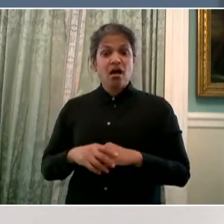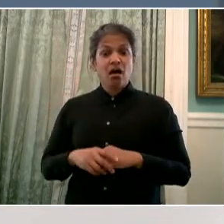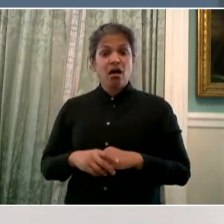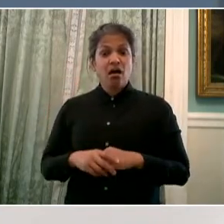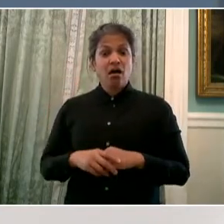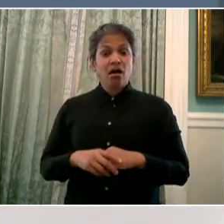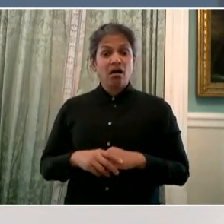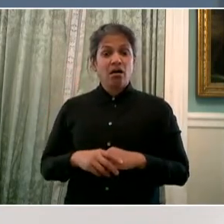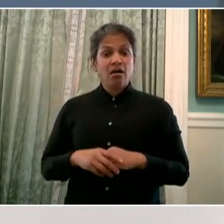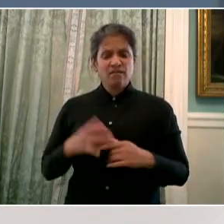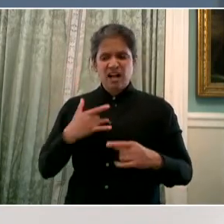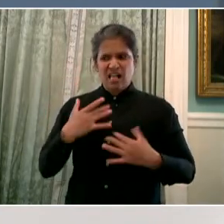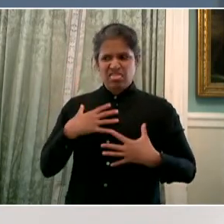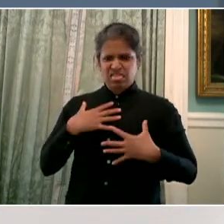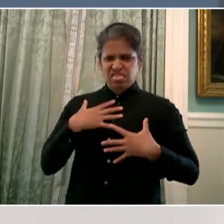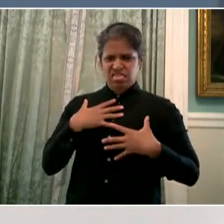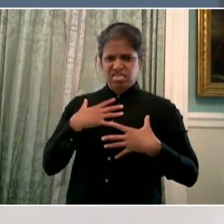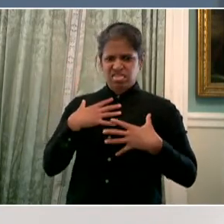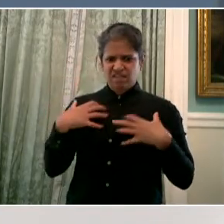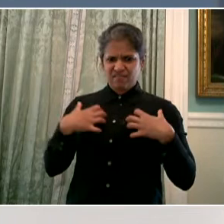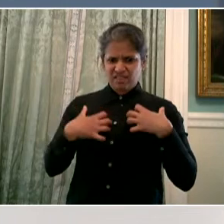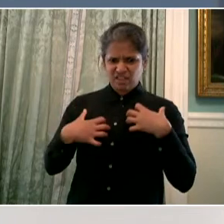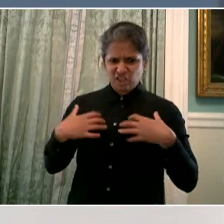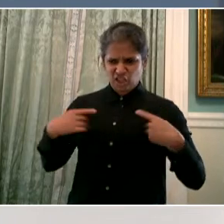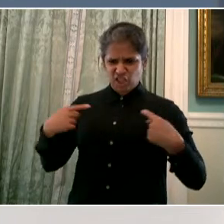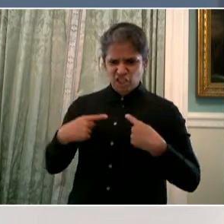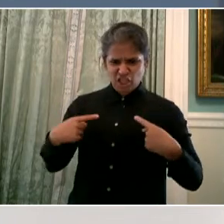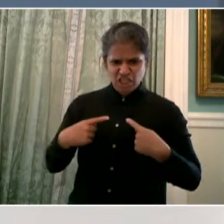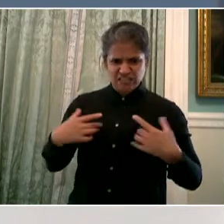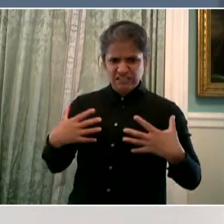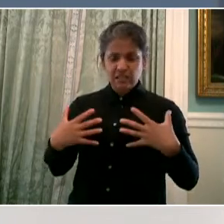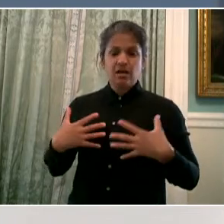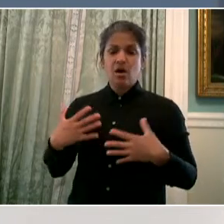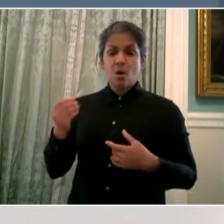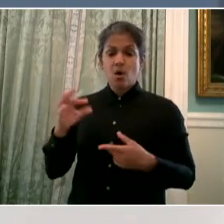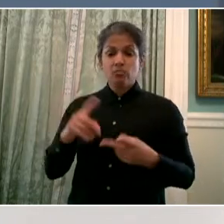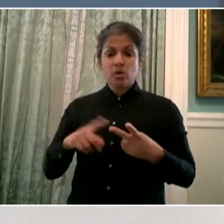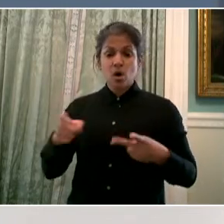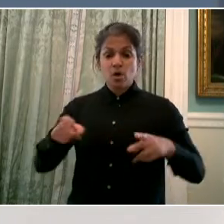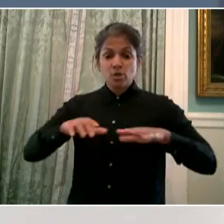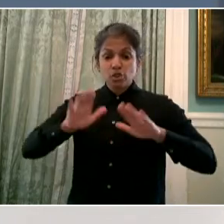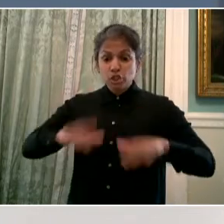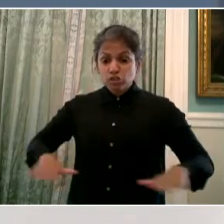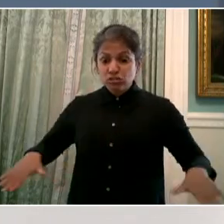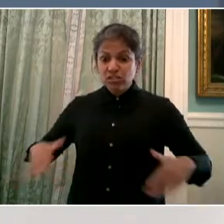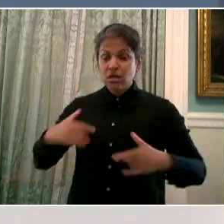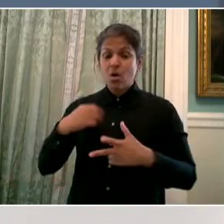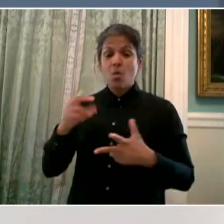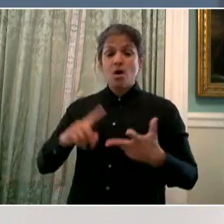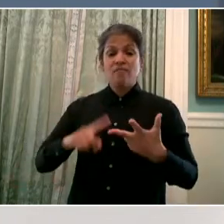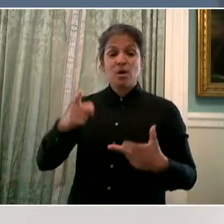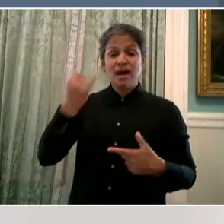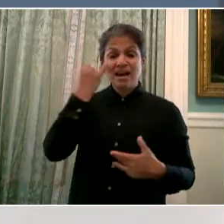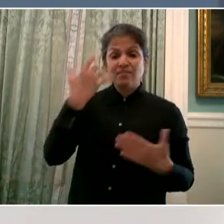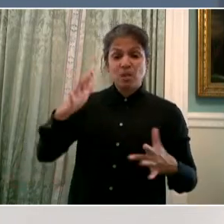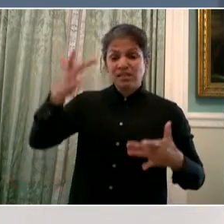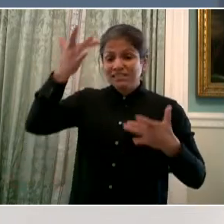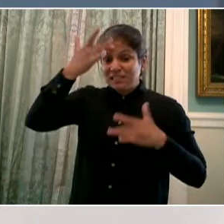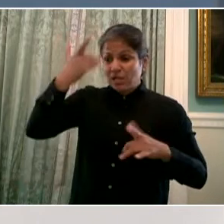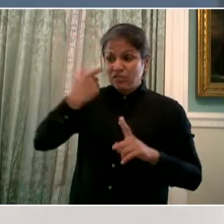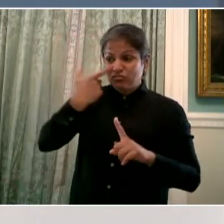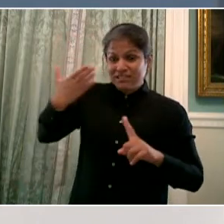child, for parents, you're an elderly person, or if you have an underlying medical condition, please wear a high